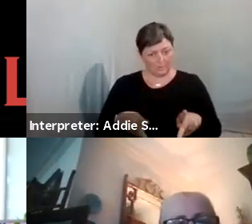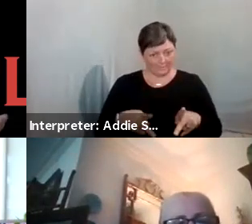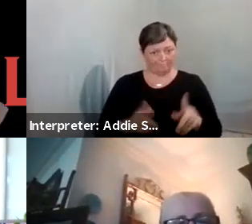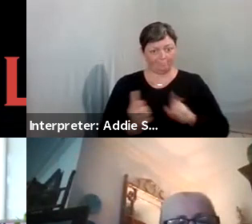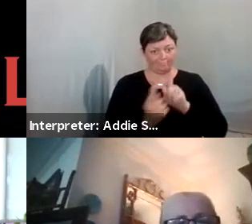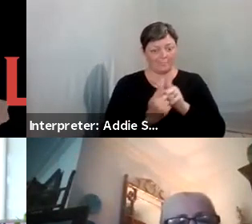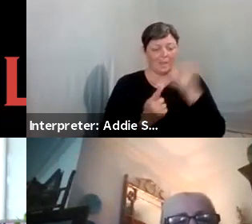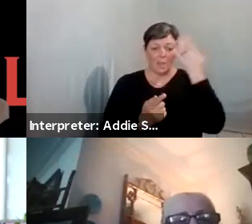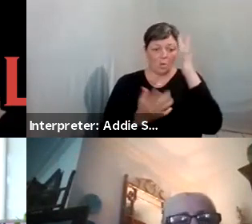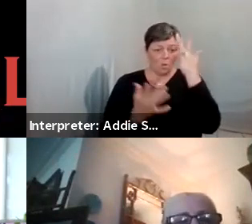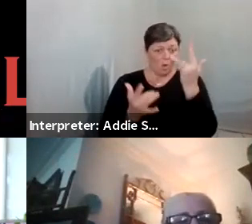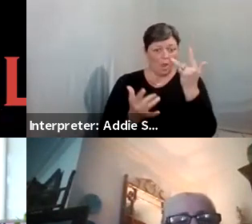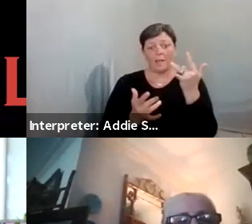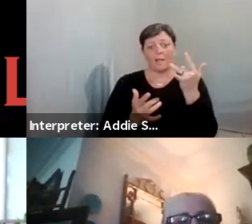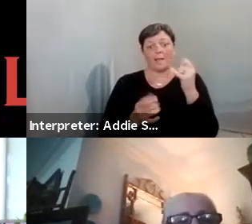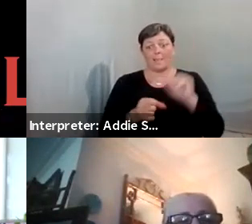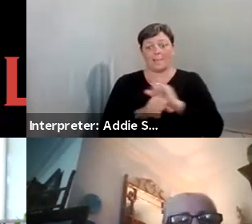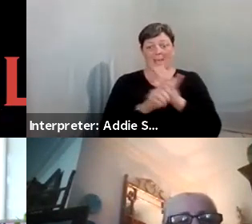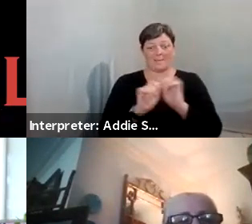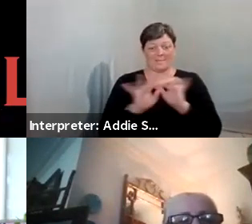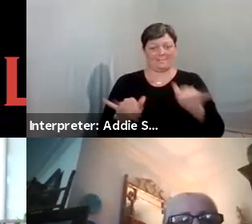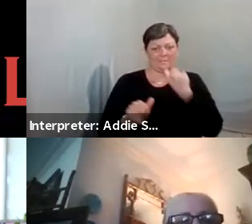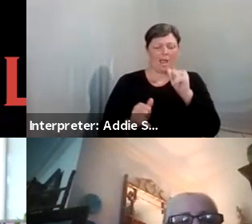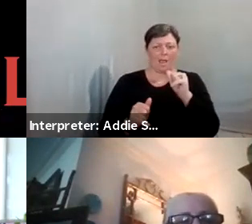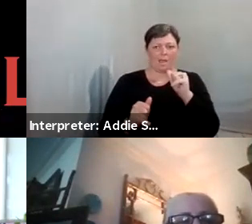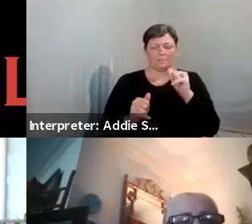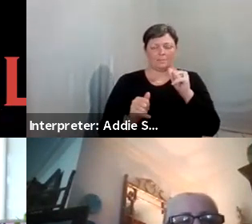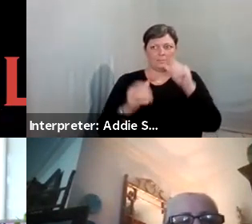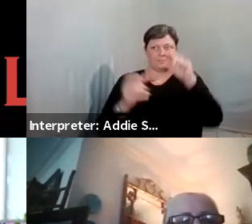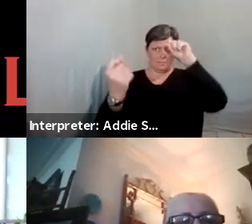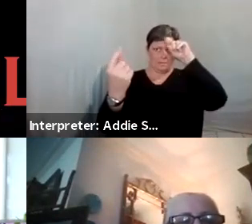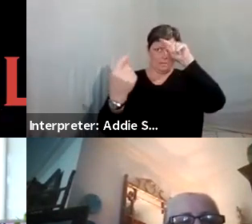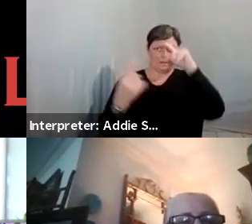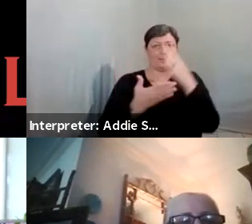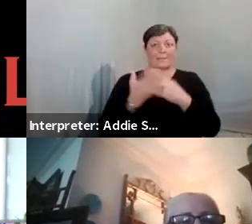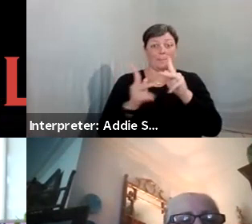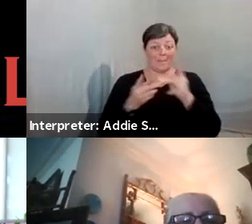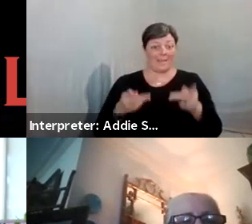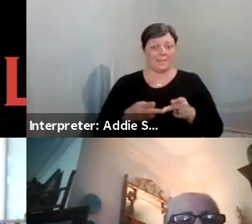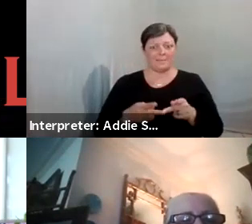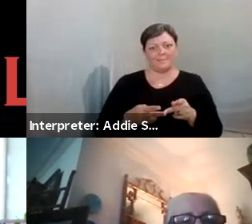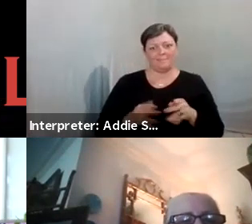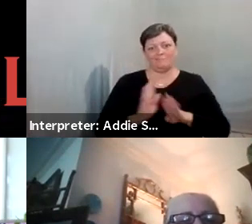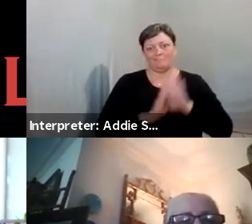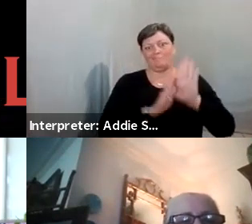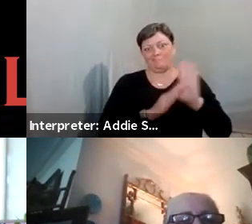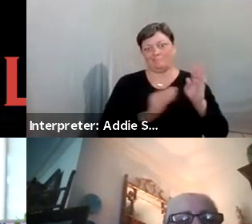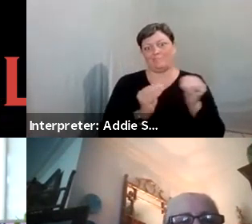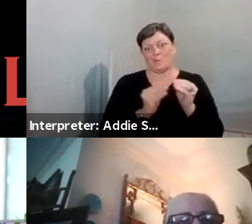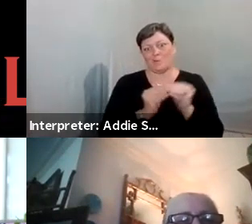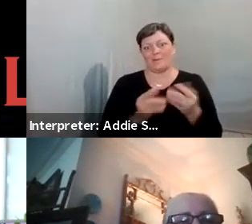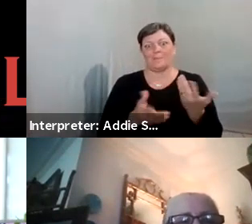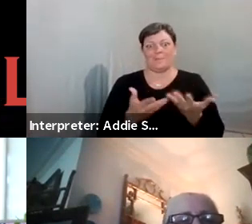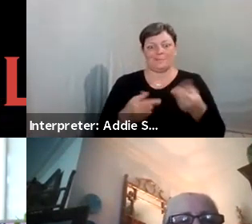why the pandemic didn't read my thoughts, but some places we're seeing it spike again, and unfortunately we may be going